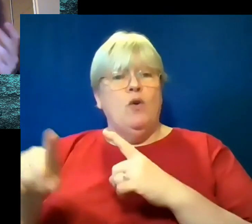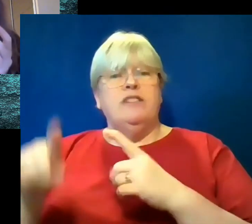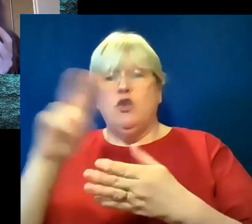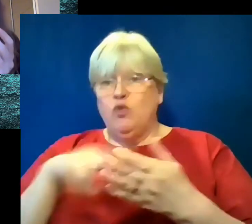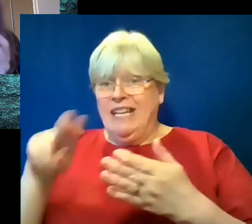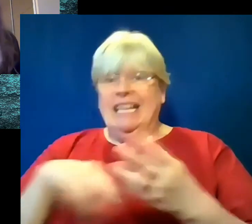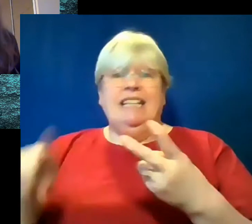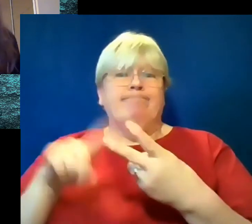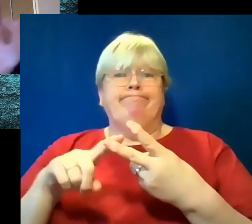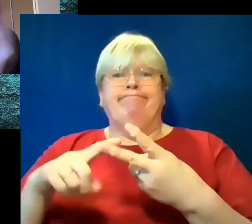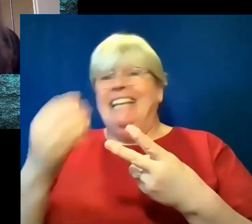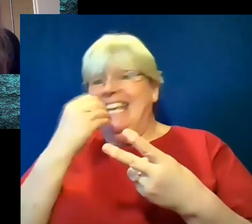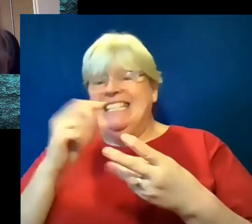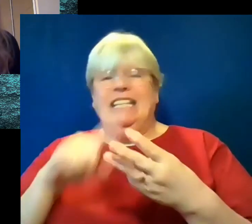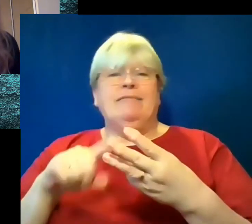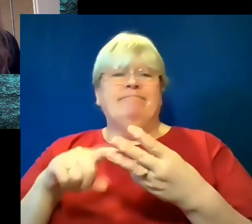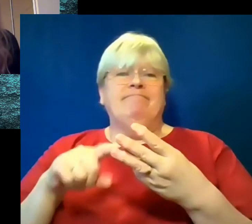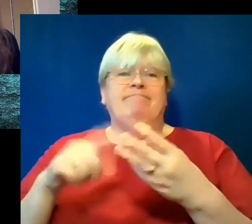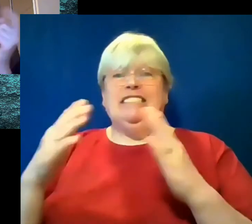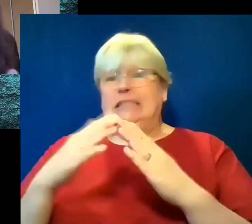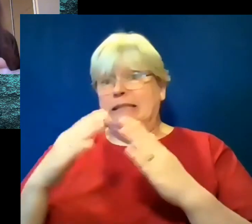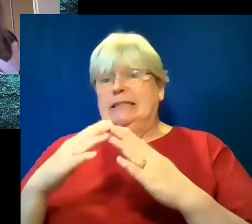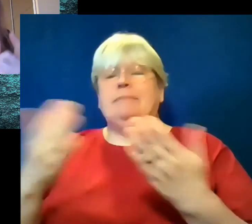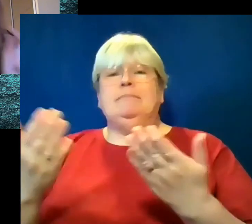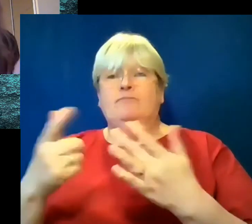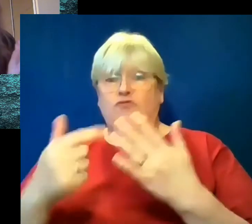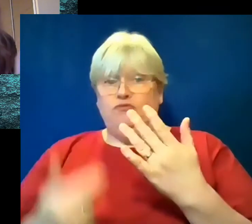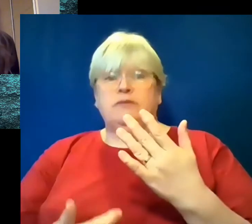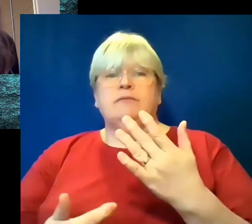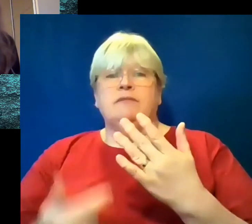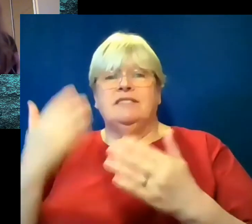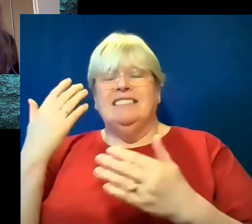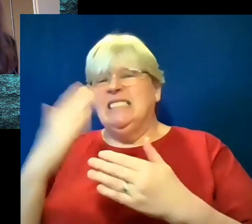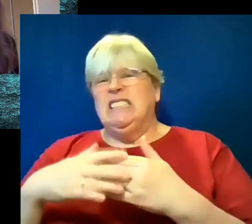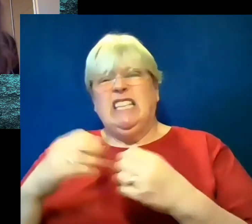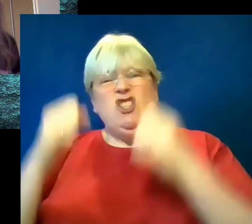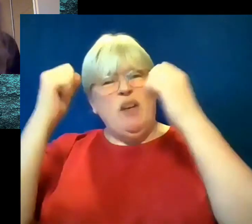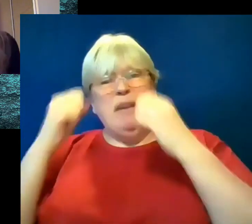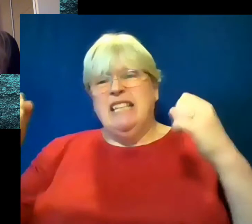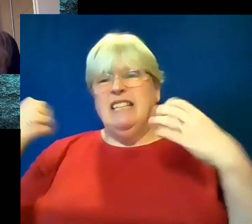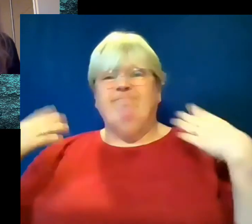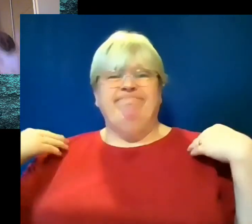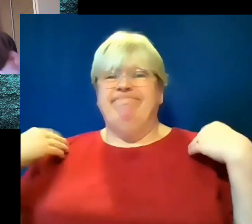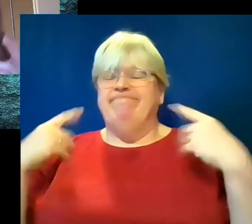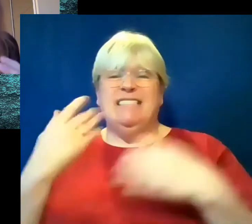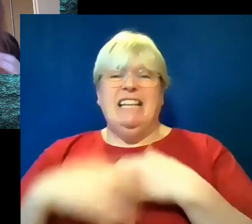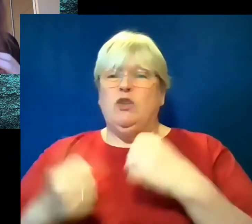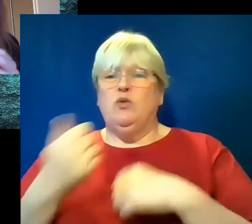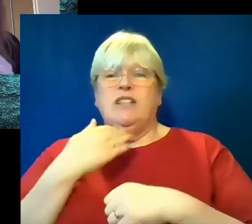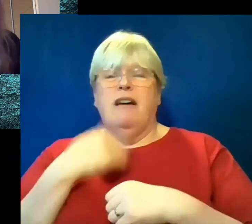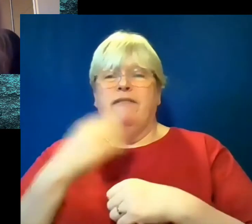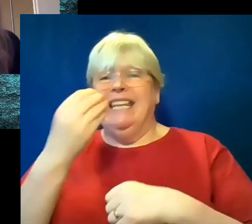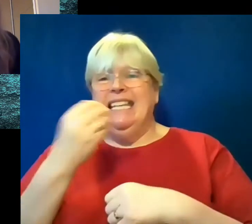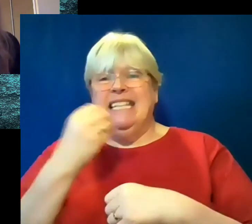eating and gymnastics. And I was never going to be a good enough gymnast to become a professional gymnast. Eating is tragically not a